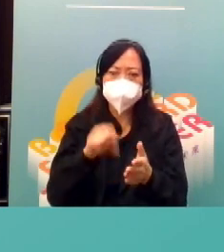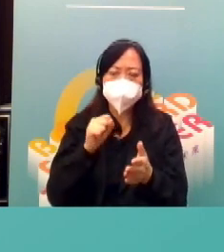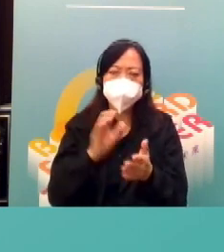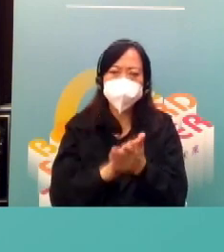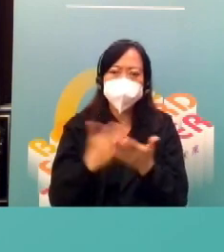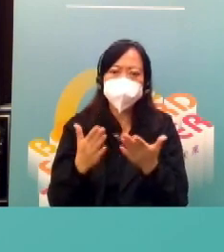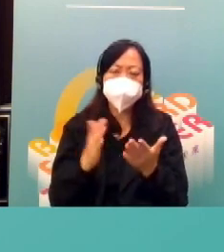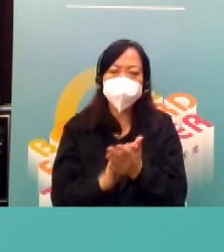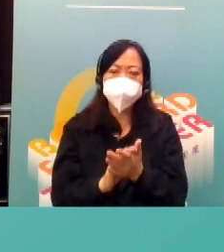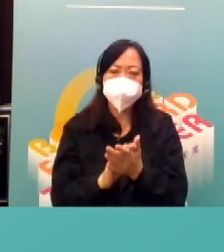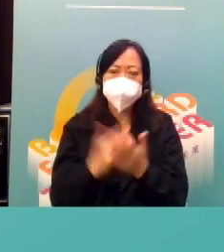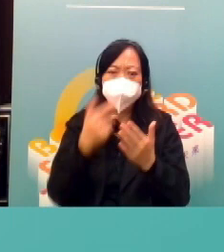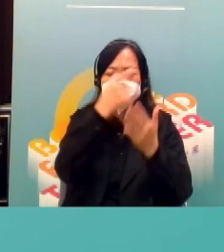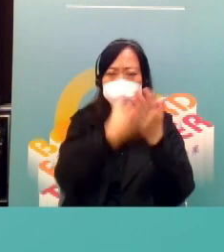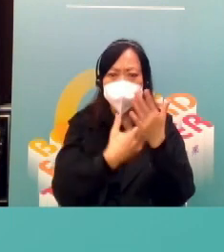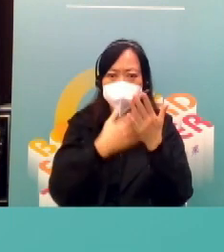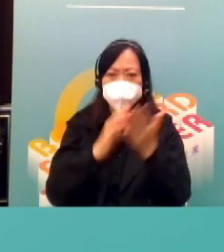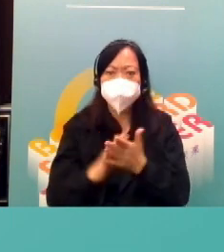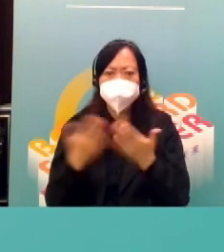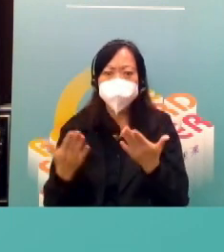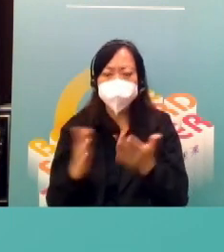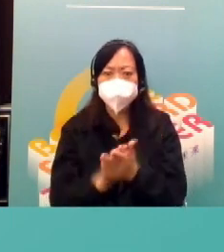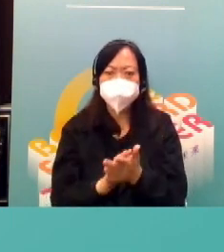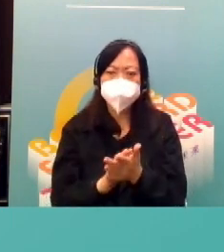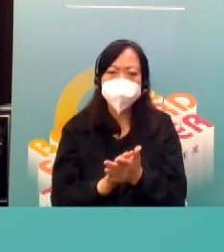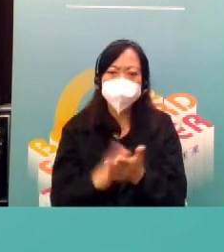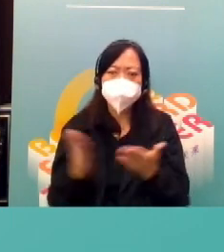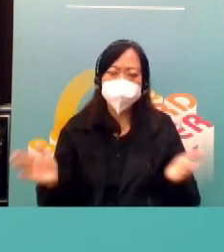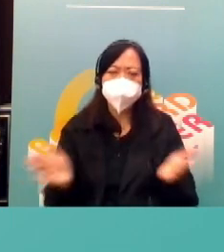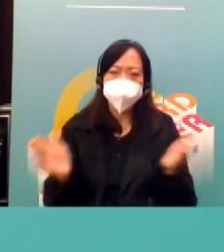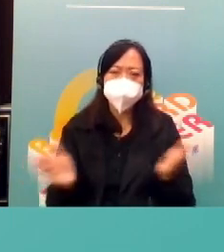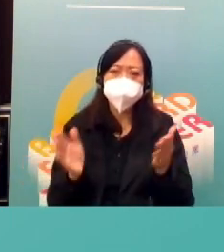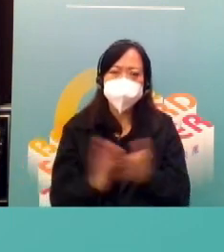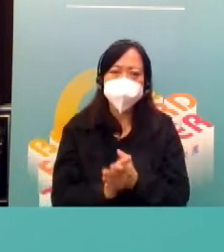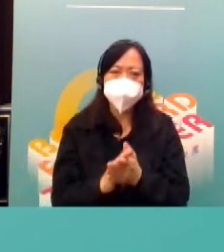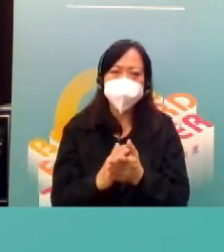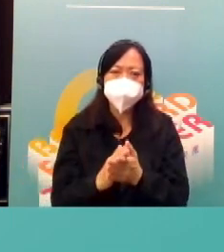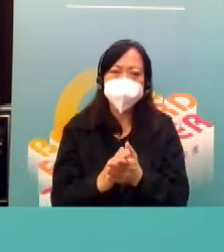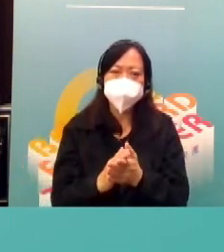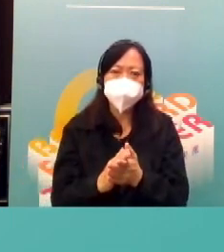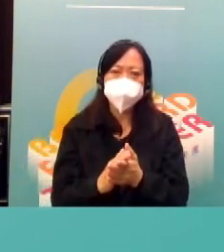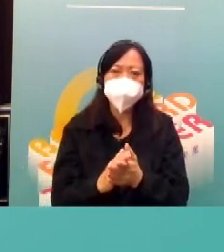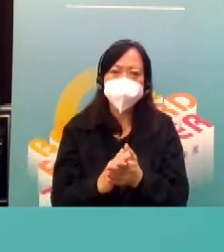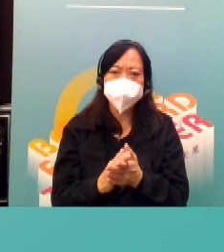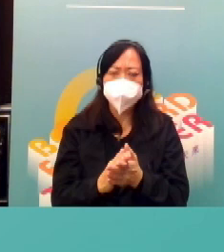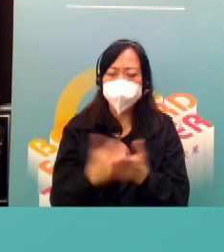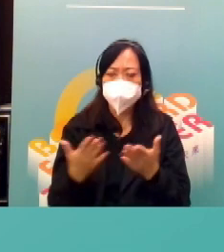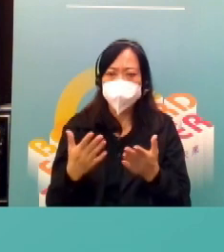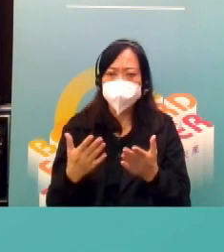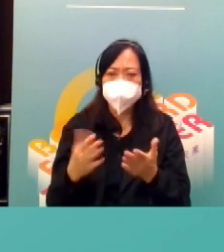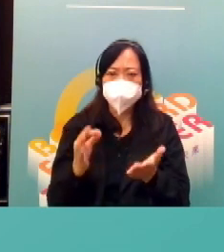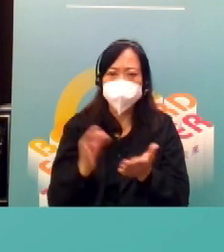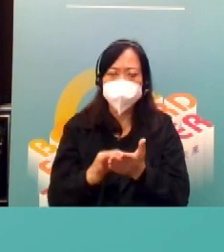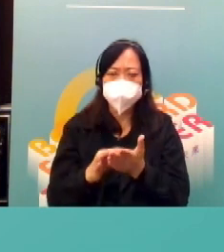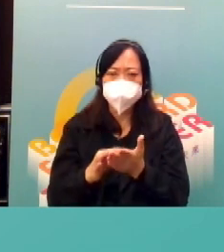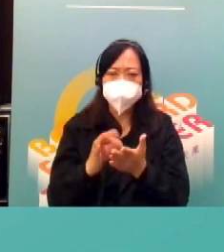businesses, that's only looking to drive and make real estate investments, and then a specific fund for the social outcomes contracts work.